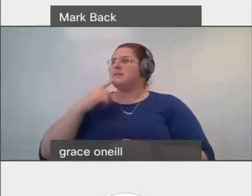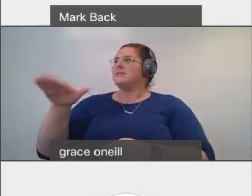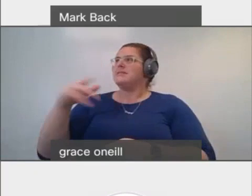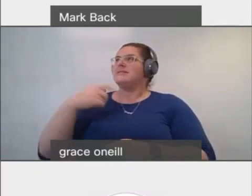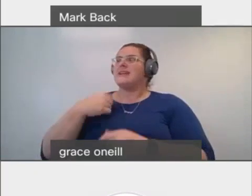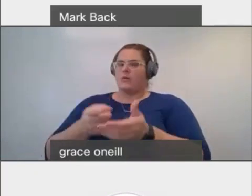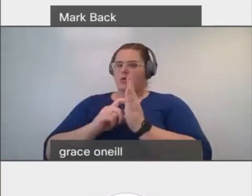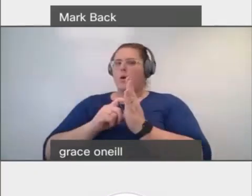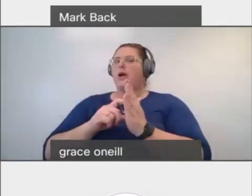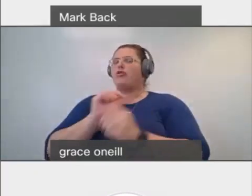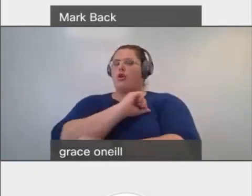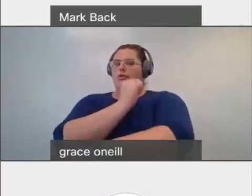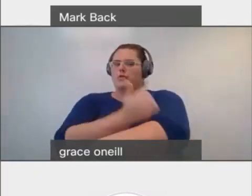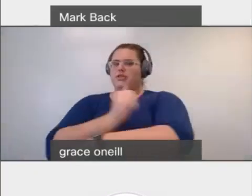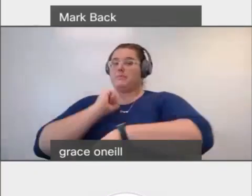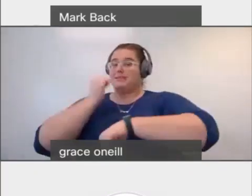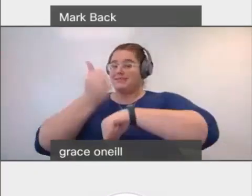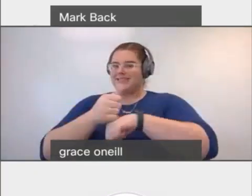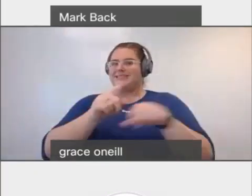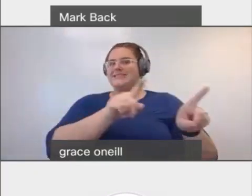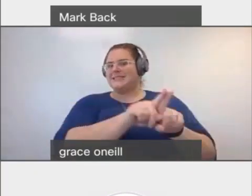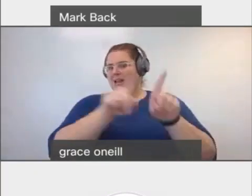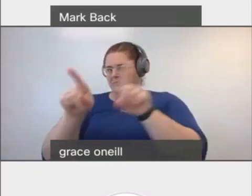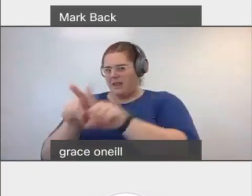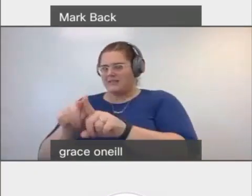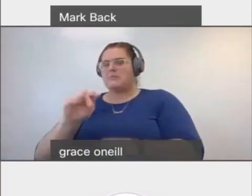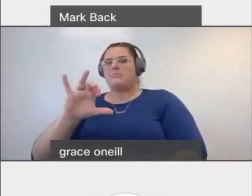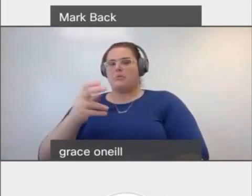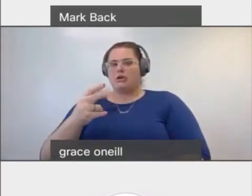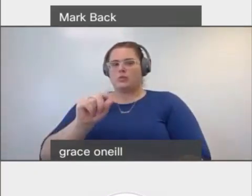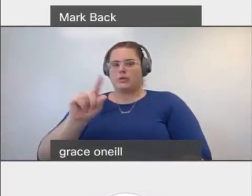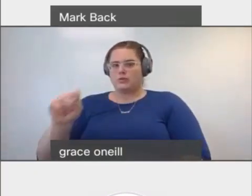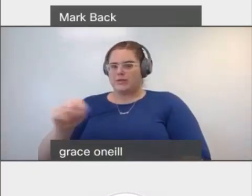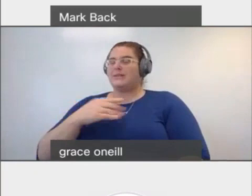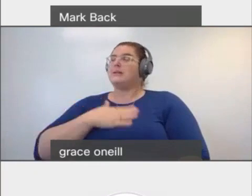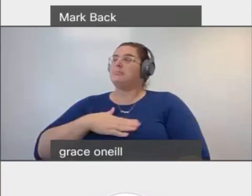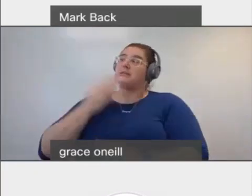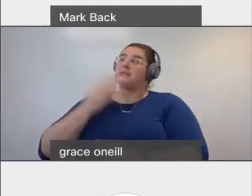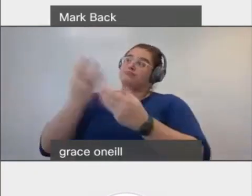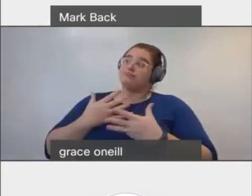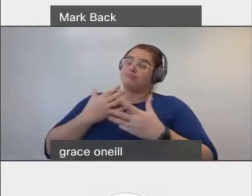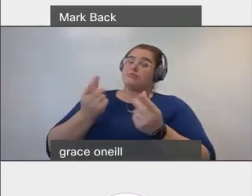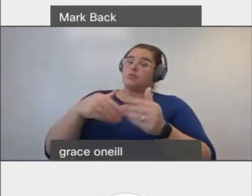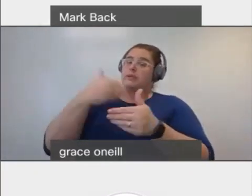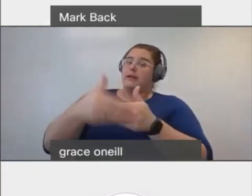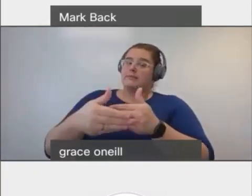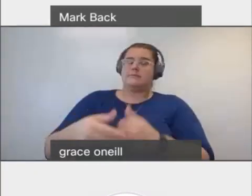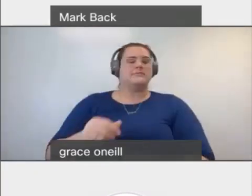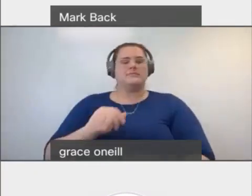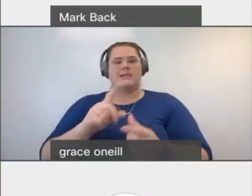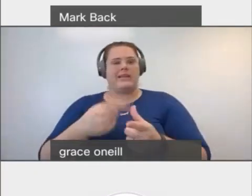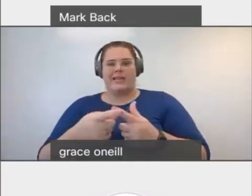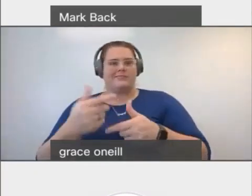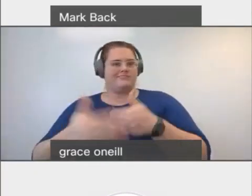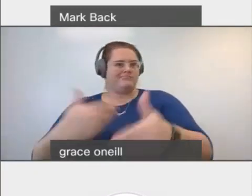that was in place in March 2020. Please let me know what our next steps are and just go from there. And